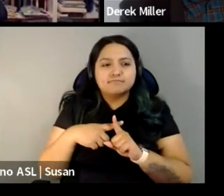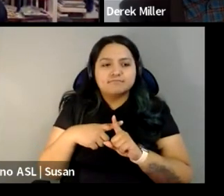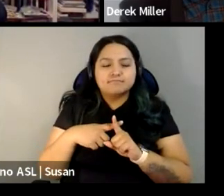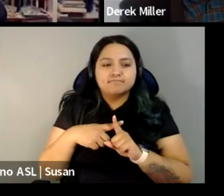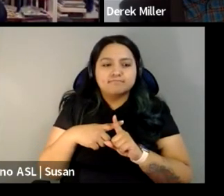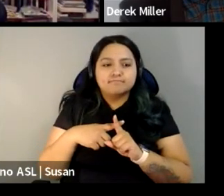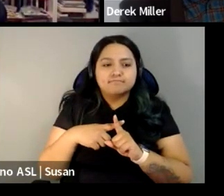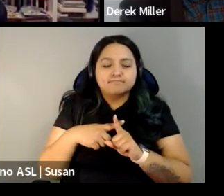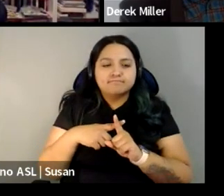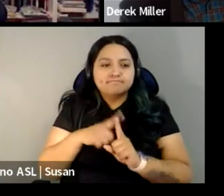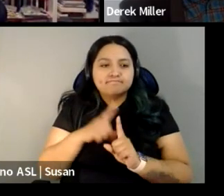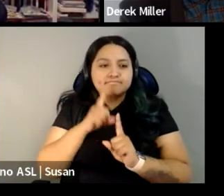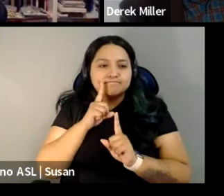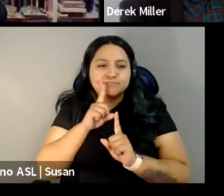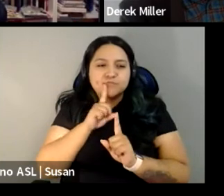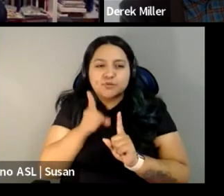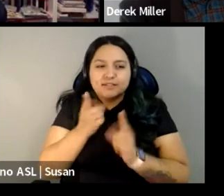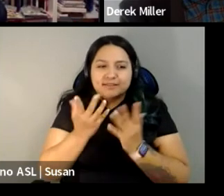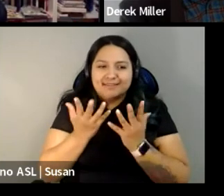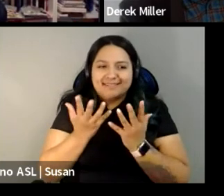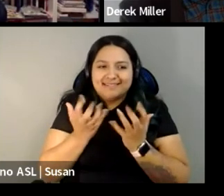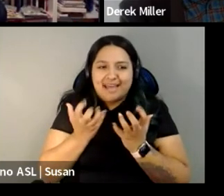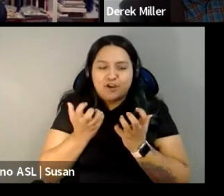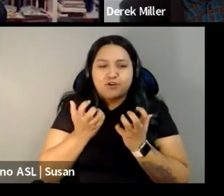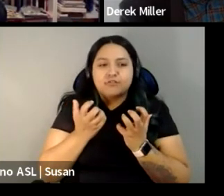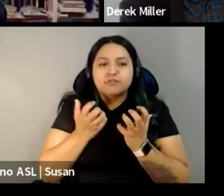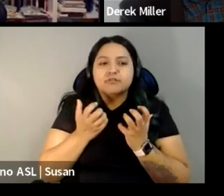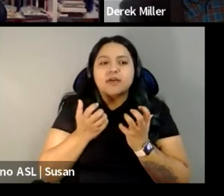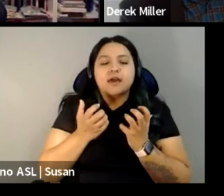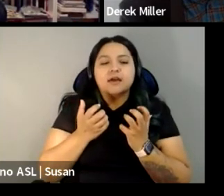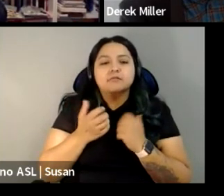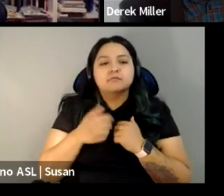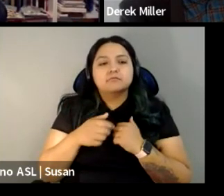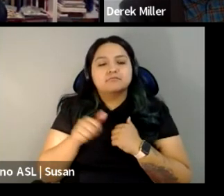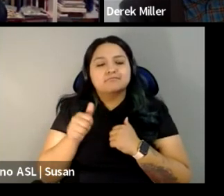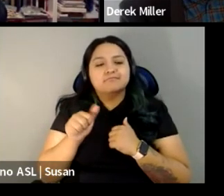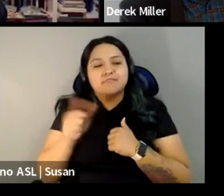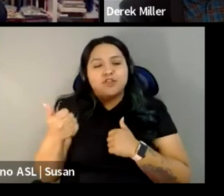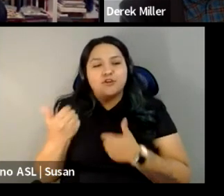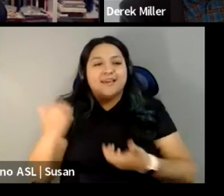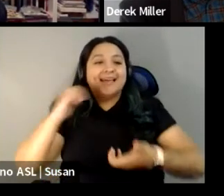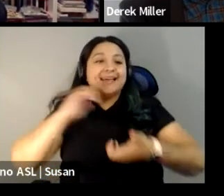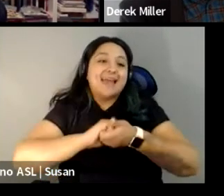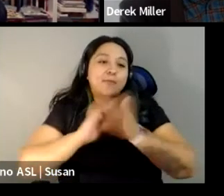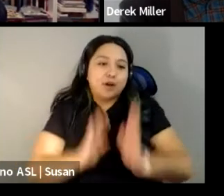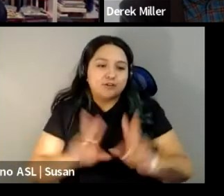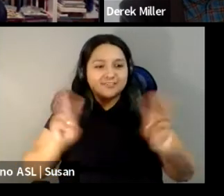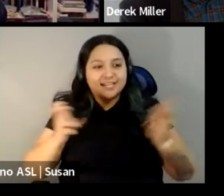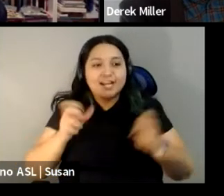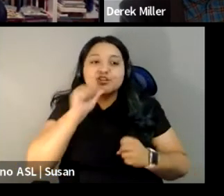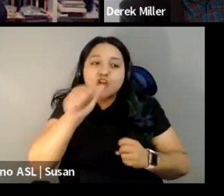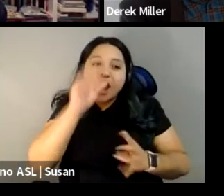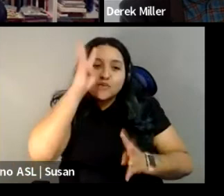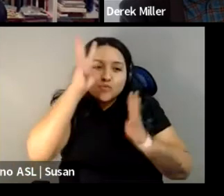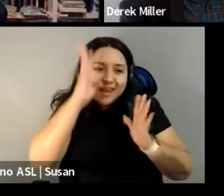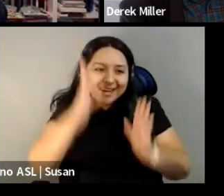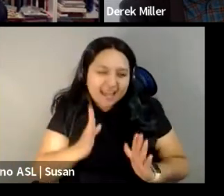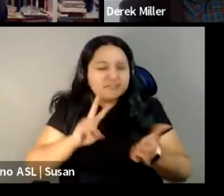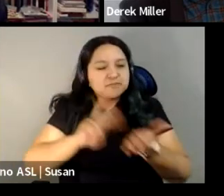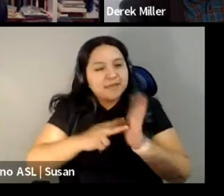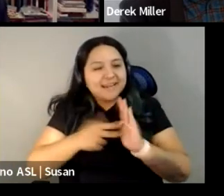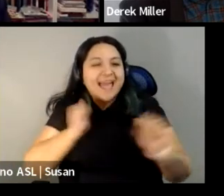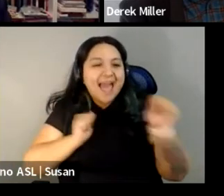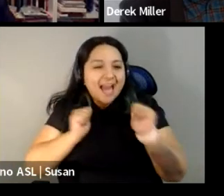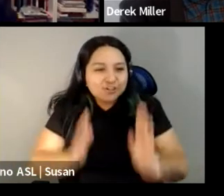that non-writer creative collaborators, this is the term that Brent uses, such as actors and desires,